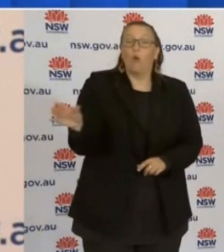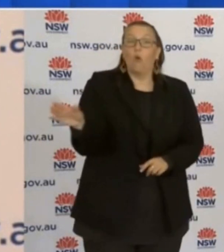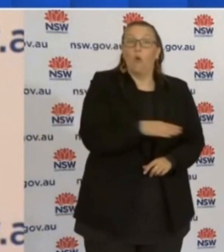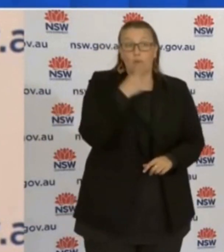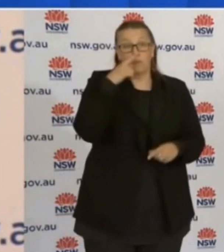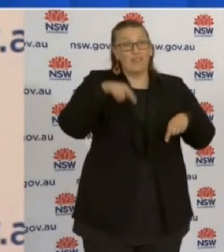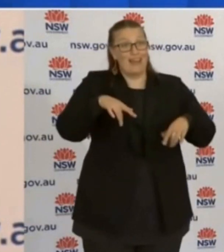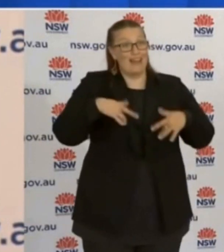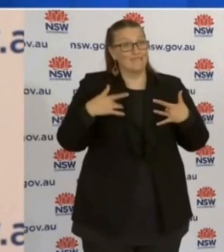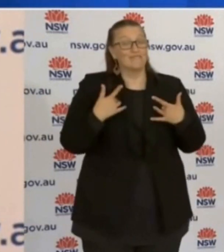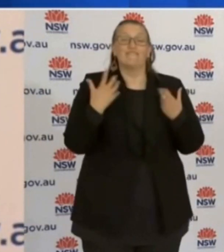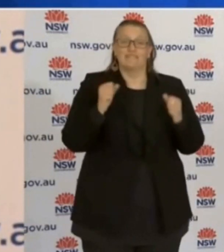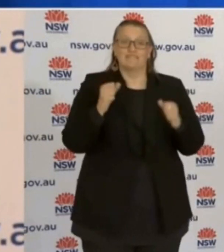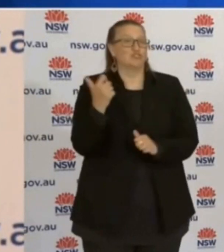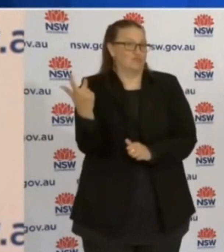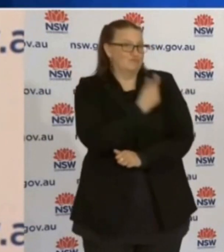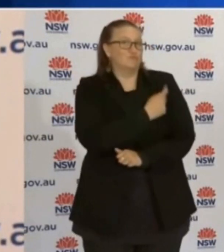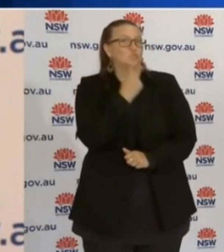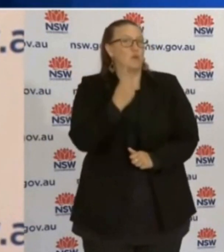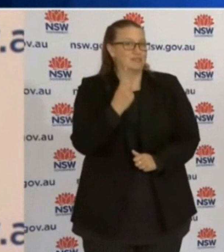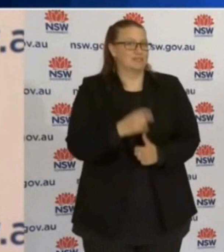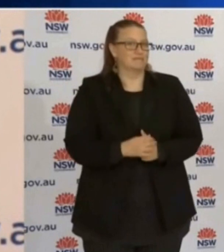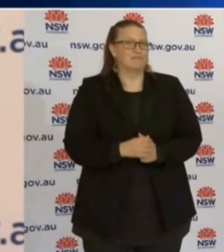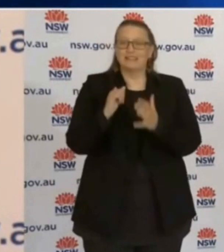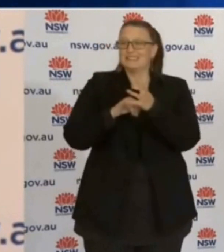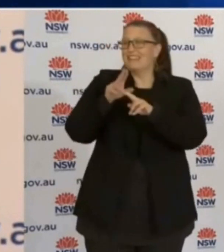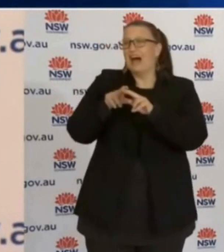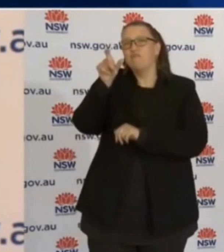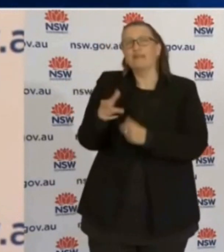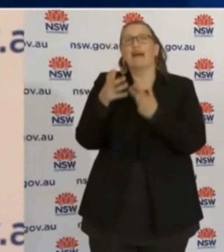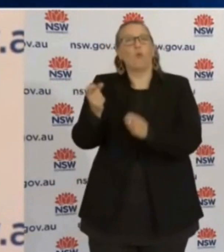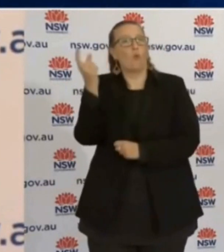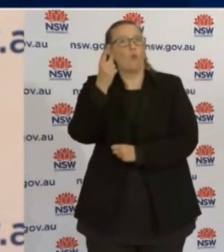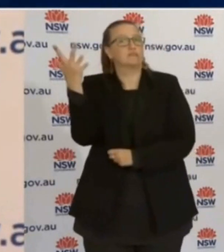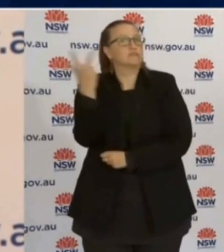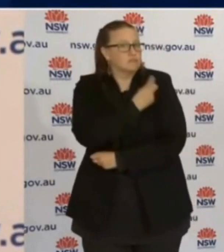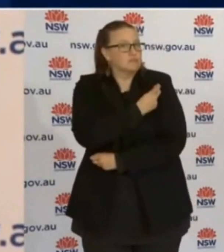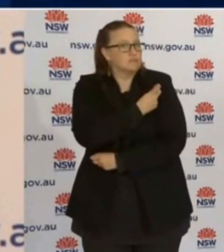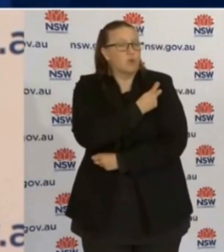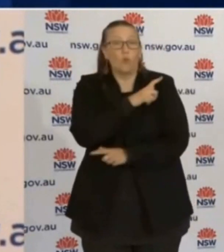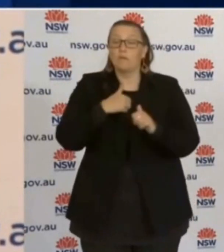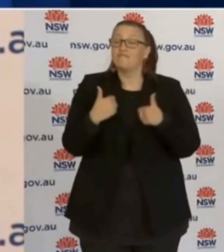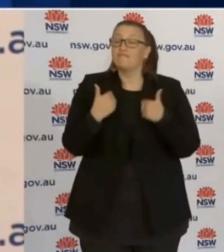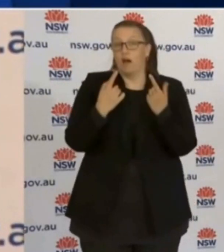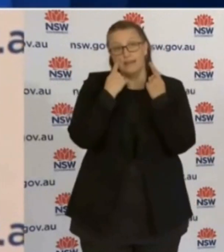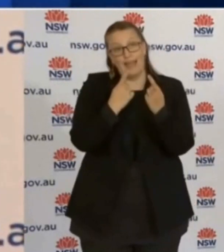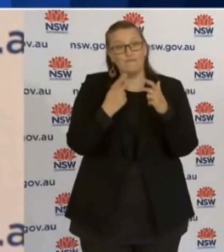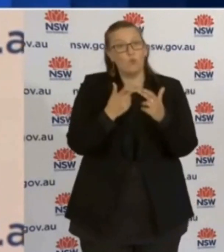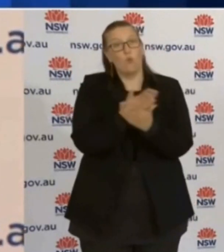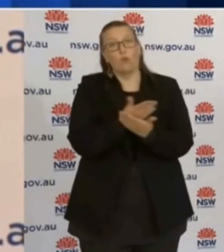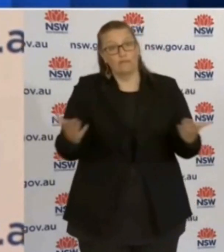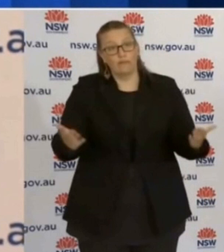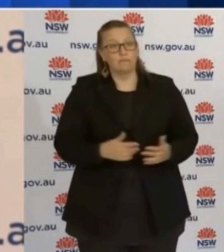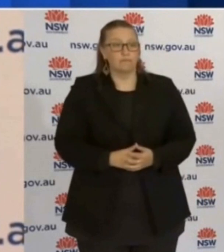member had received their first dose of vaccination. So appropriate care is being provided. Can I just echo the Premier's message